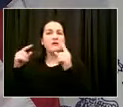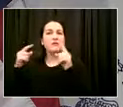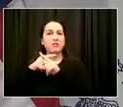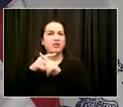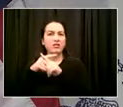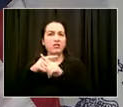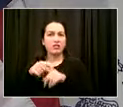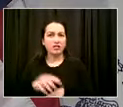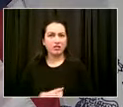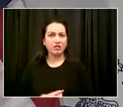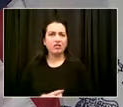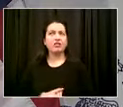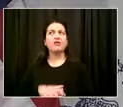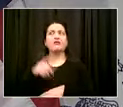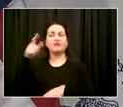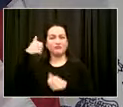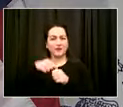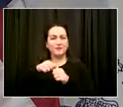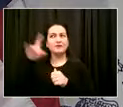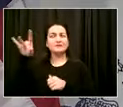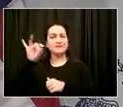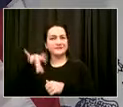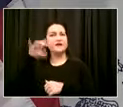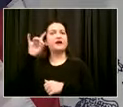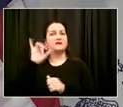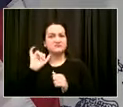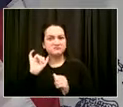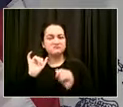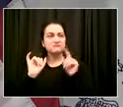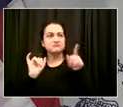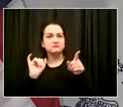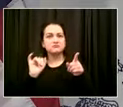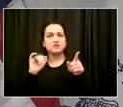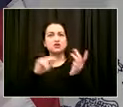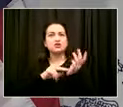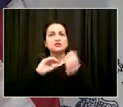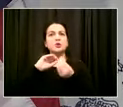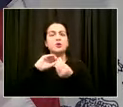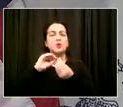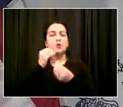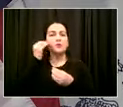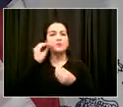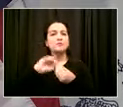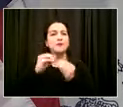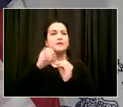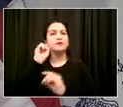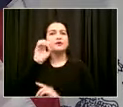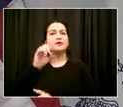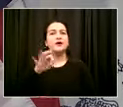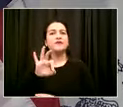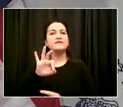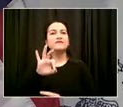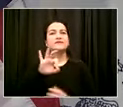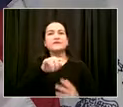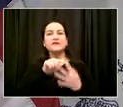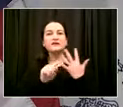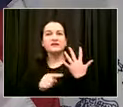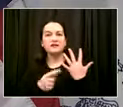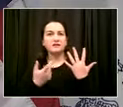not, do you accept his explanation that essentially the state created a void by not being